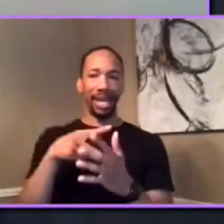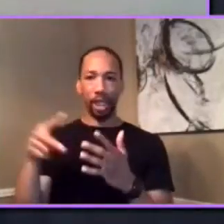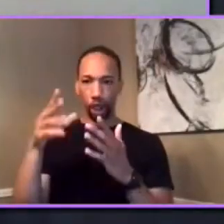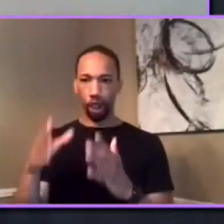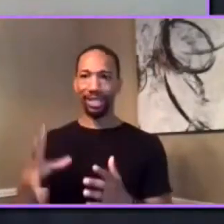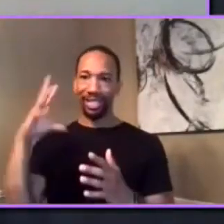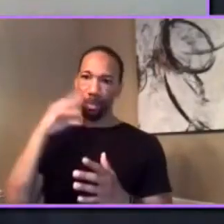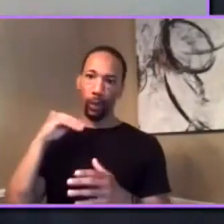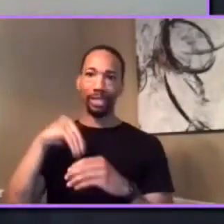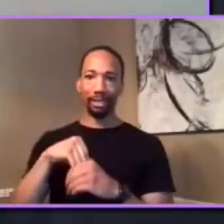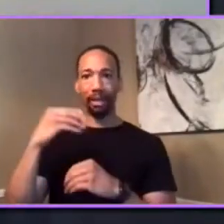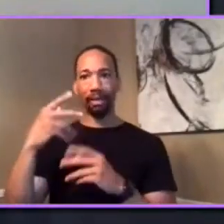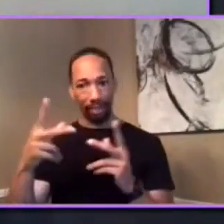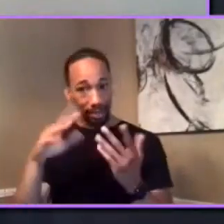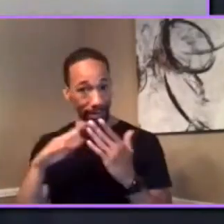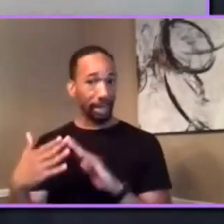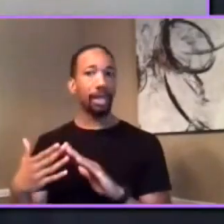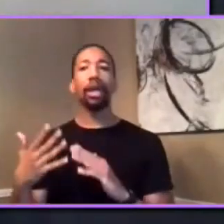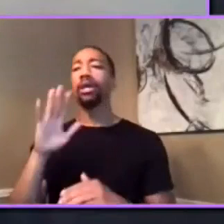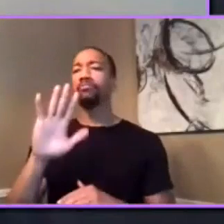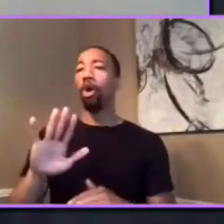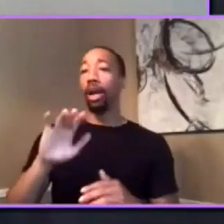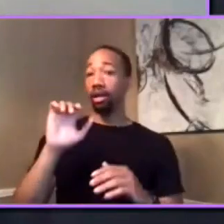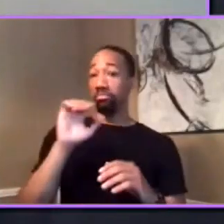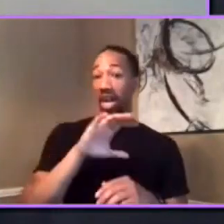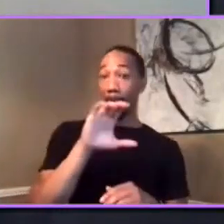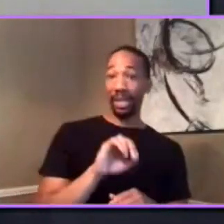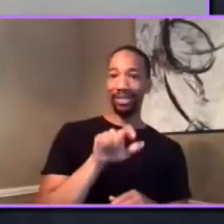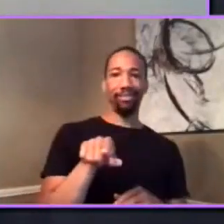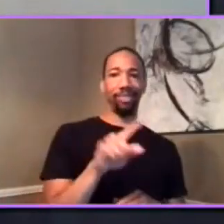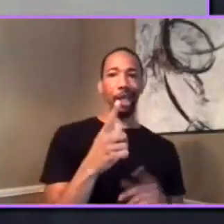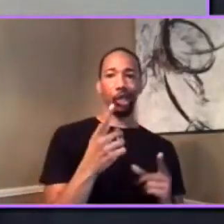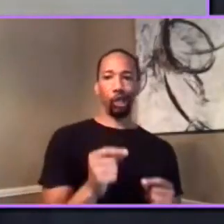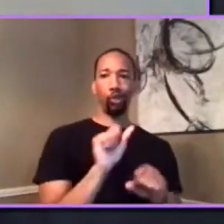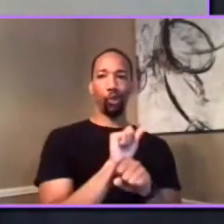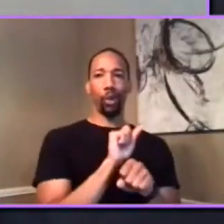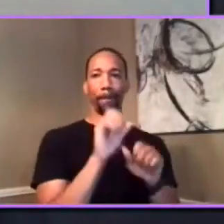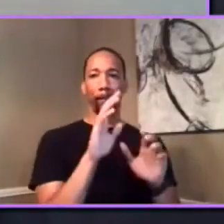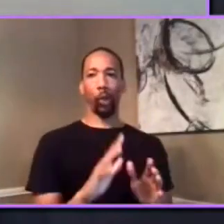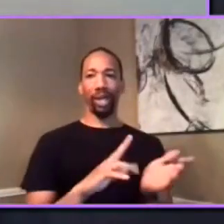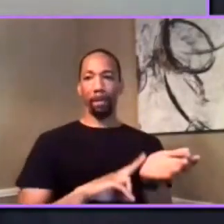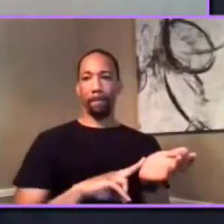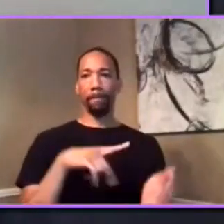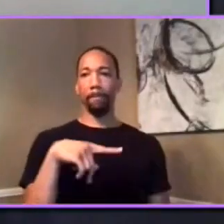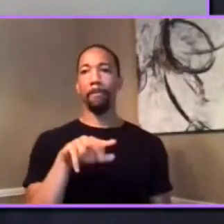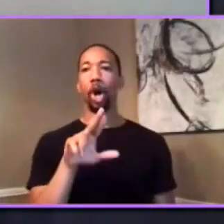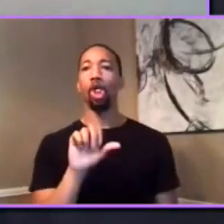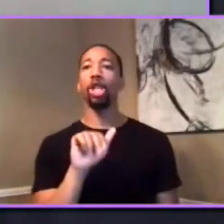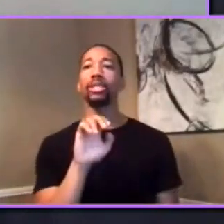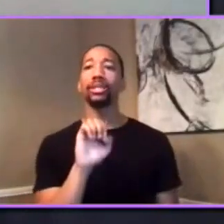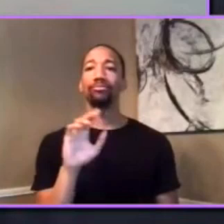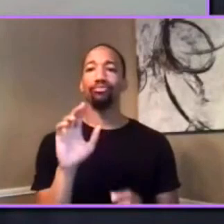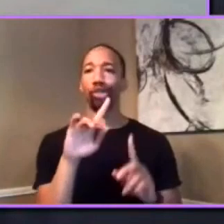way. So companies do employee pulse surveys. You could do a dancer pulse survey. How fun would that be? And it doesn't have to be extensive. It could be a